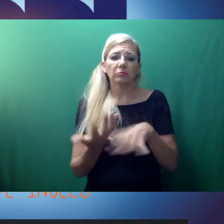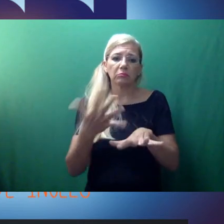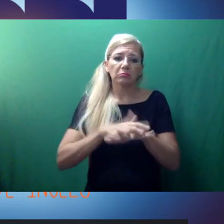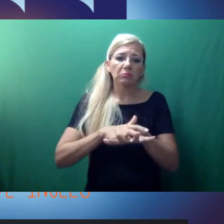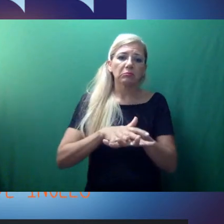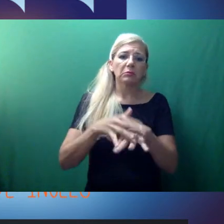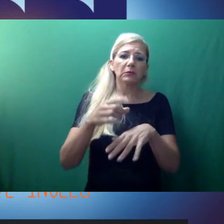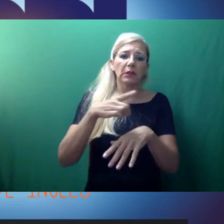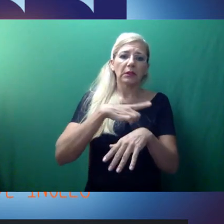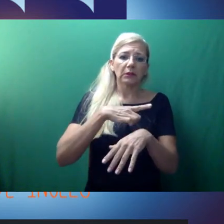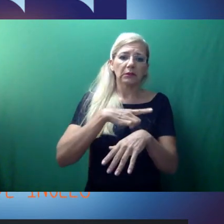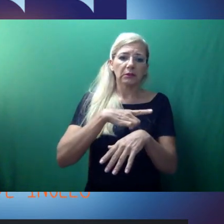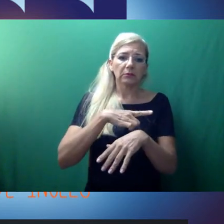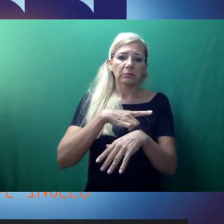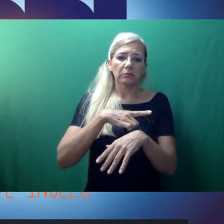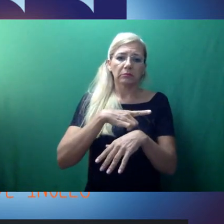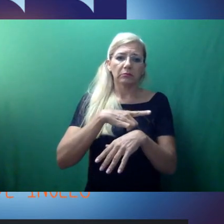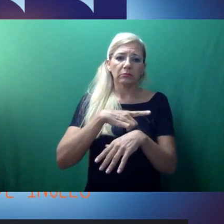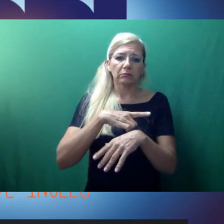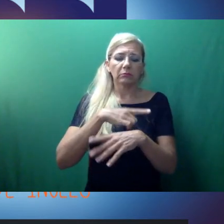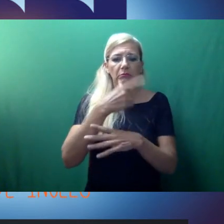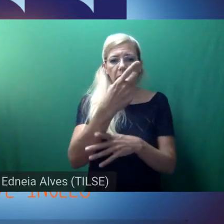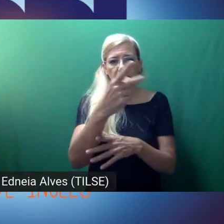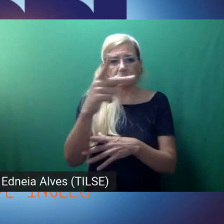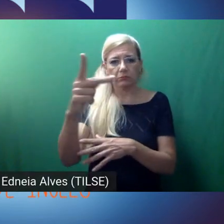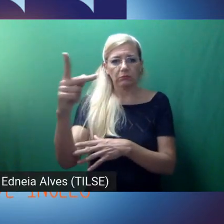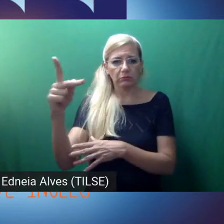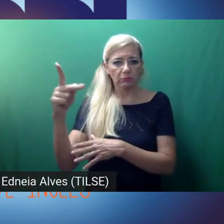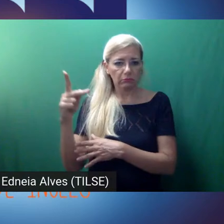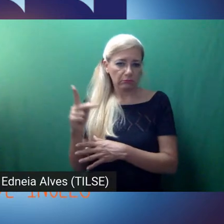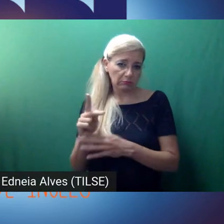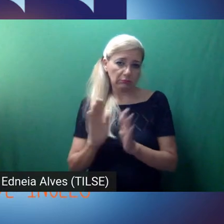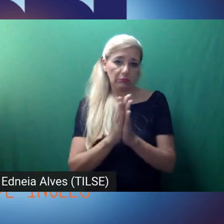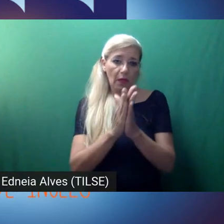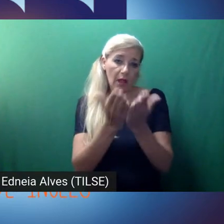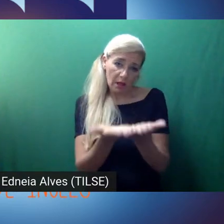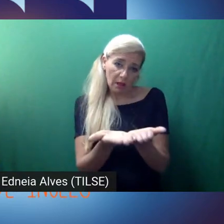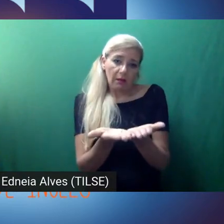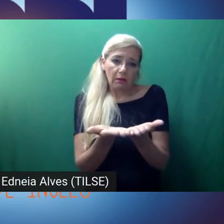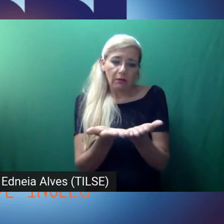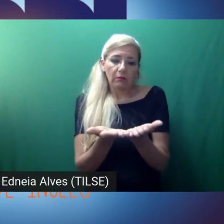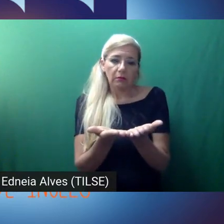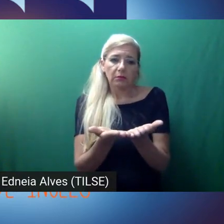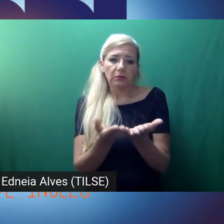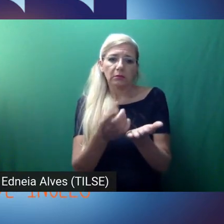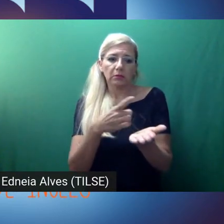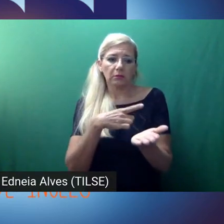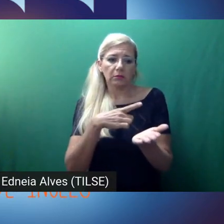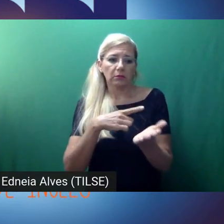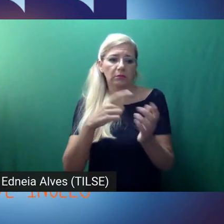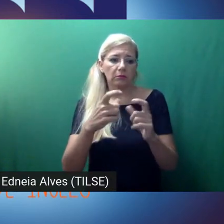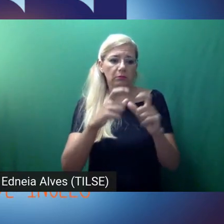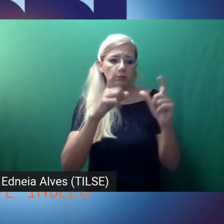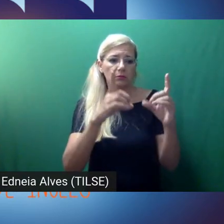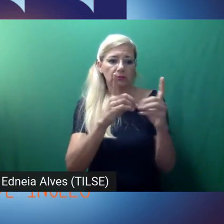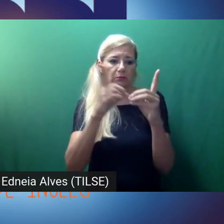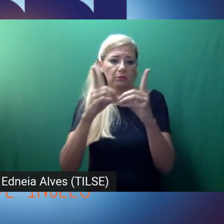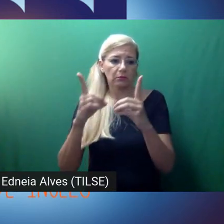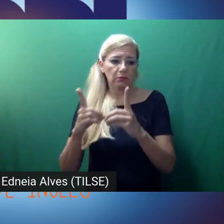in your textbooks, in the articles and books that you're